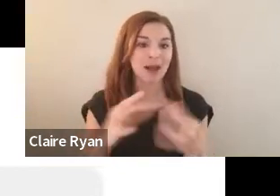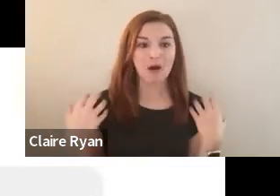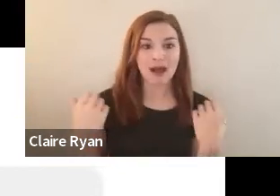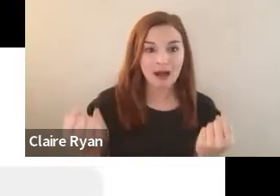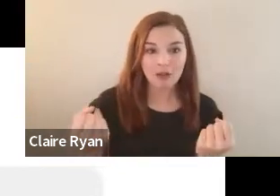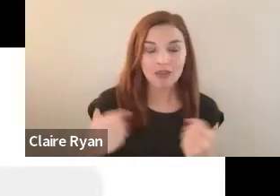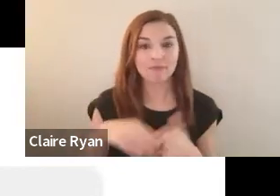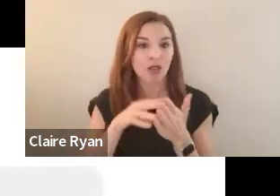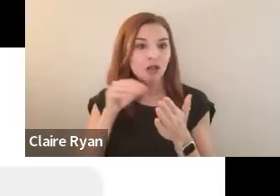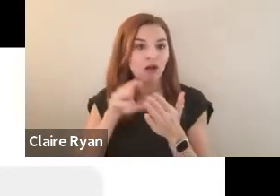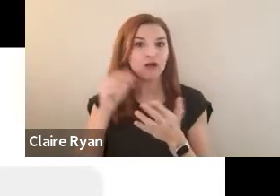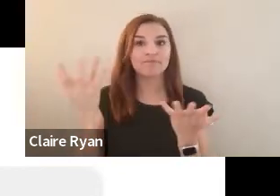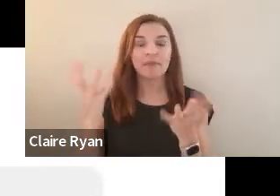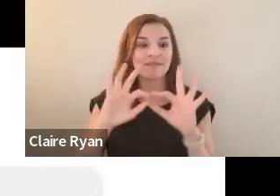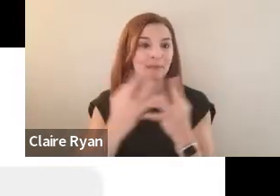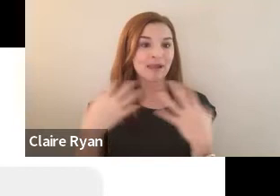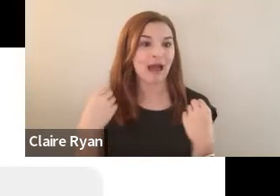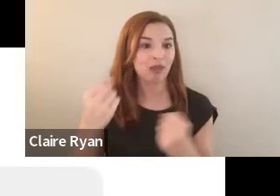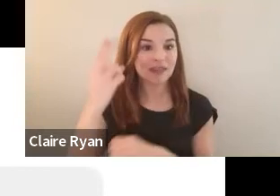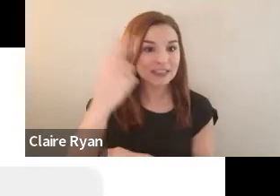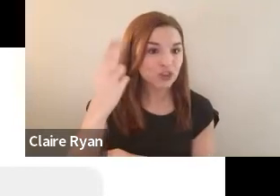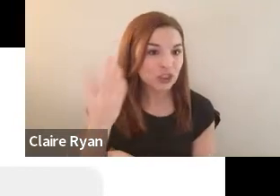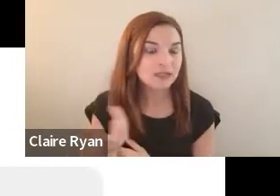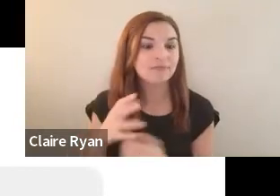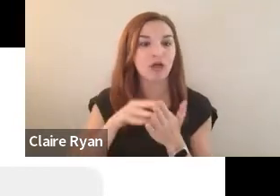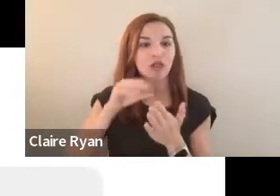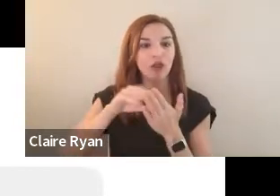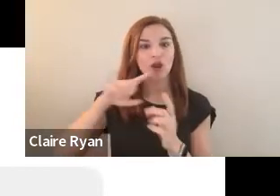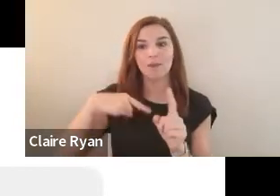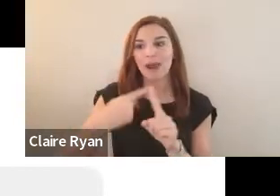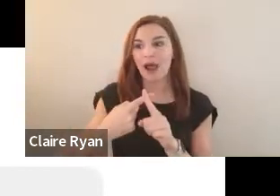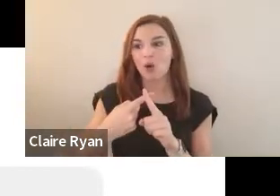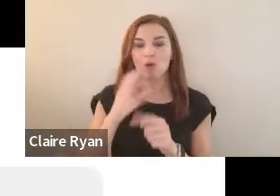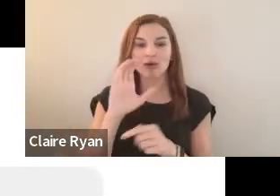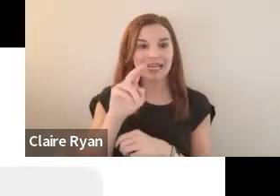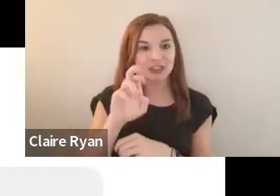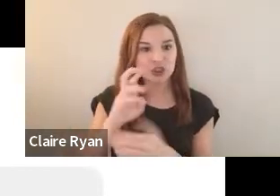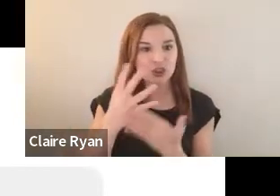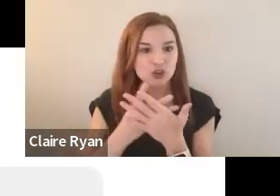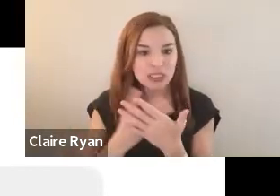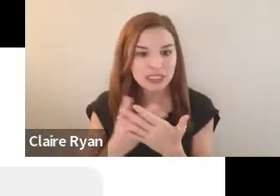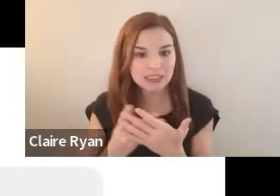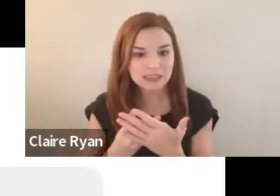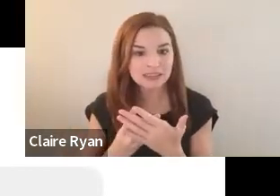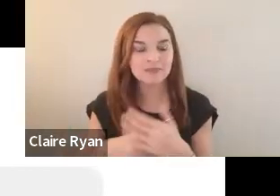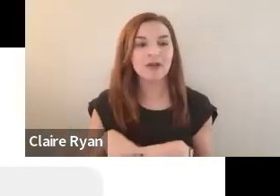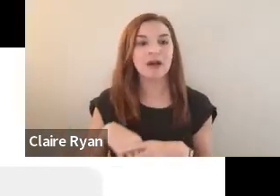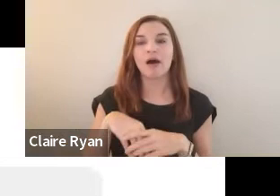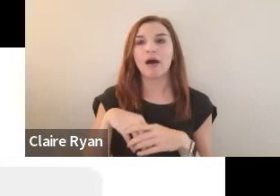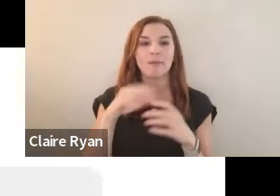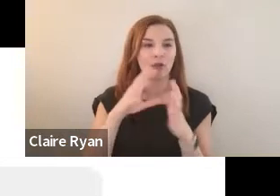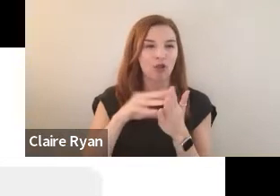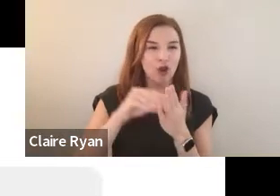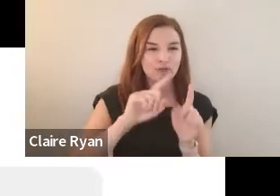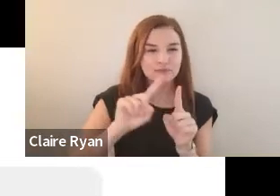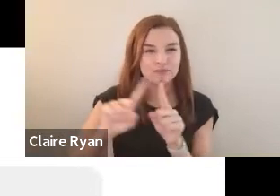in family communication. They missed information about health. They missed learning about the family's health history. They